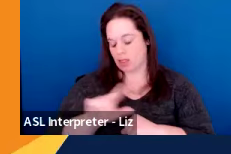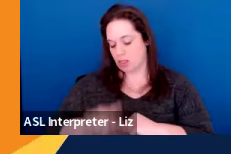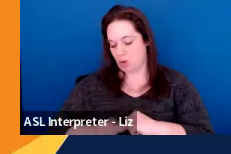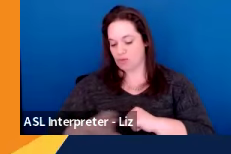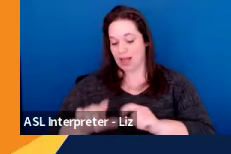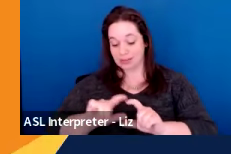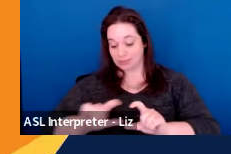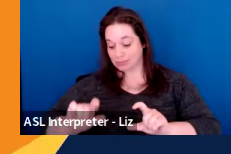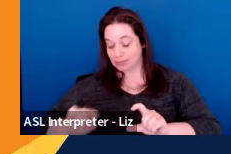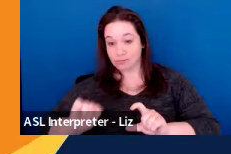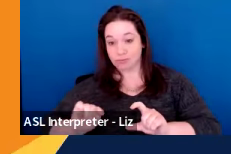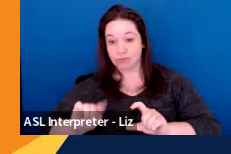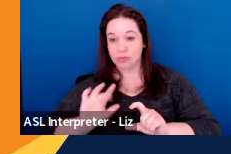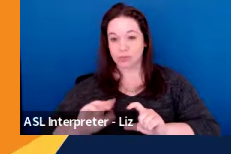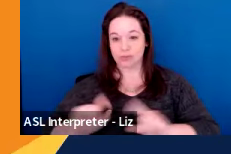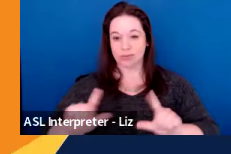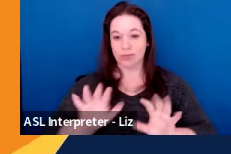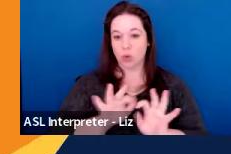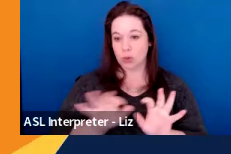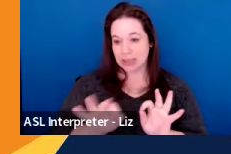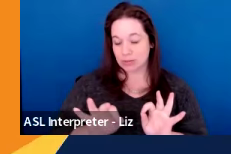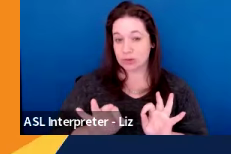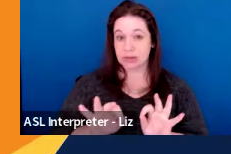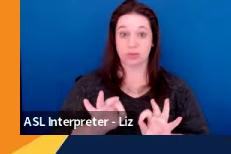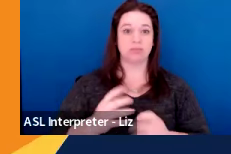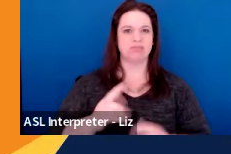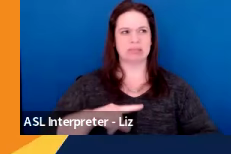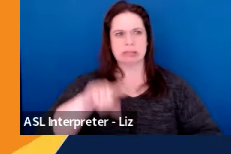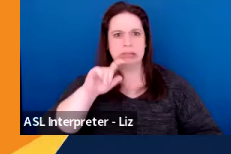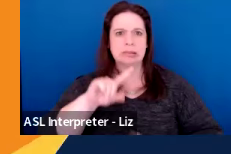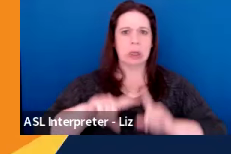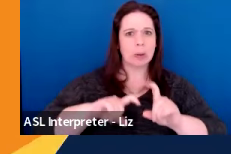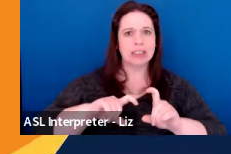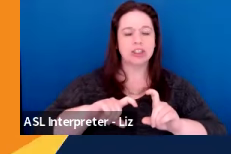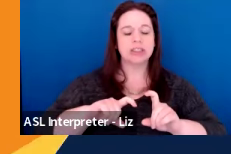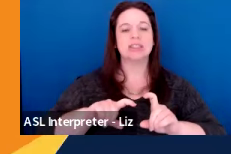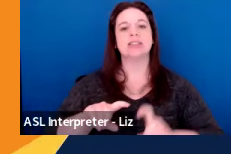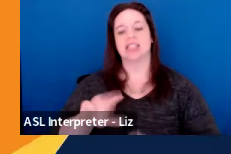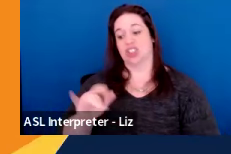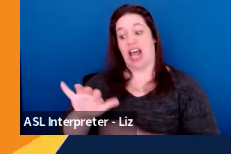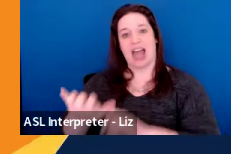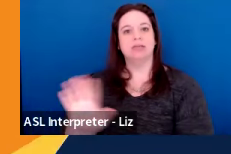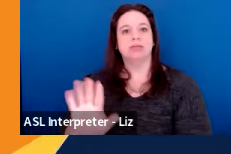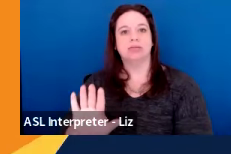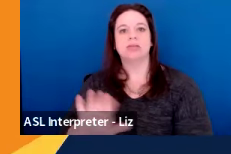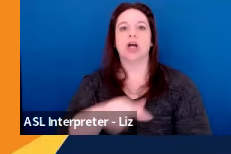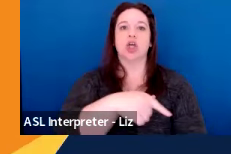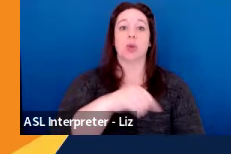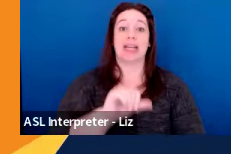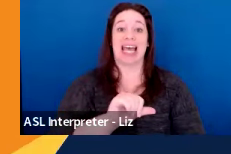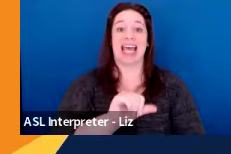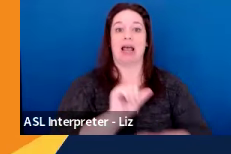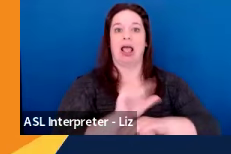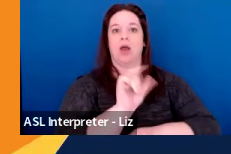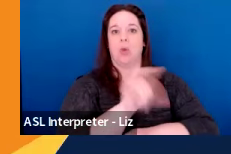you have any questions, please submit them in the Q&A instead of the chat, and the QOL